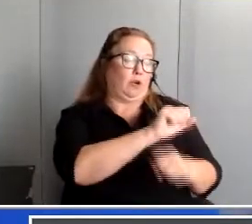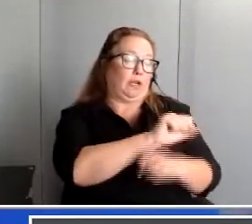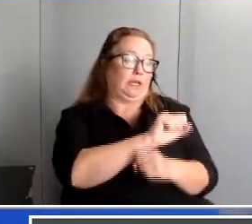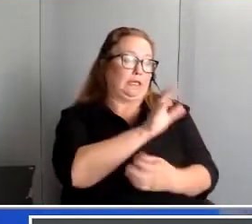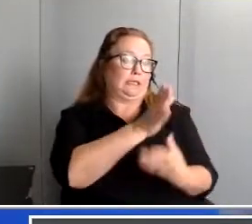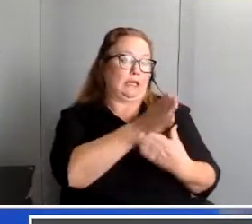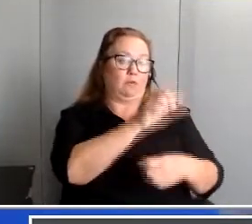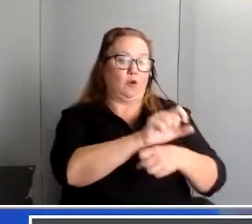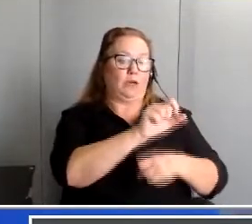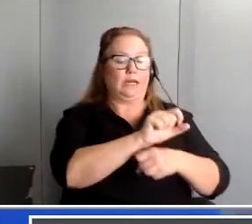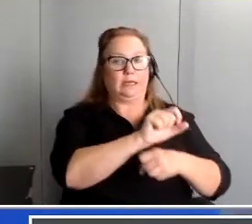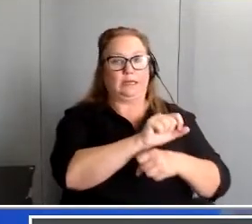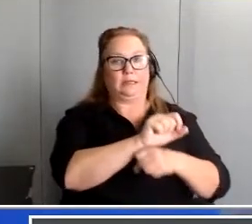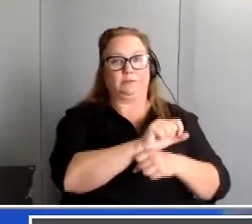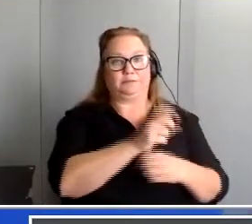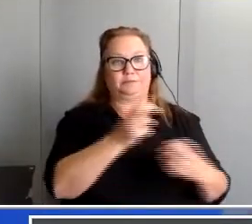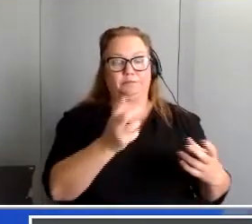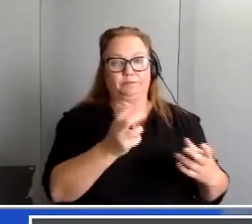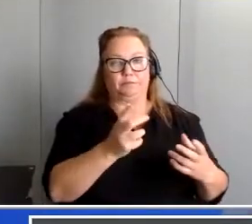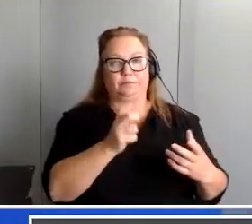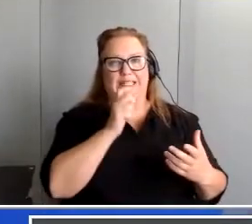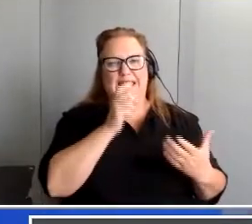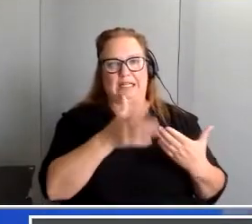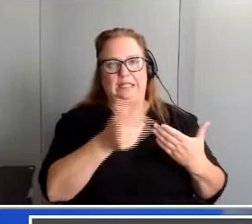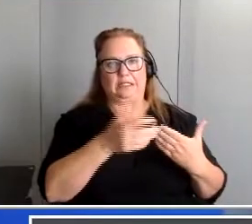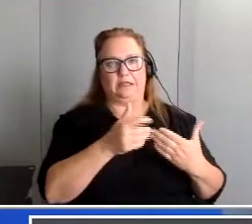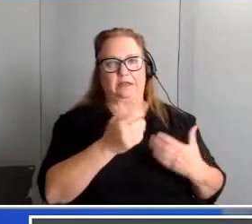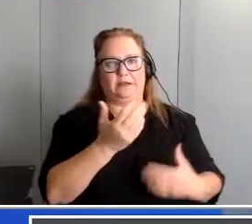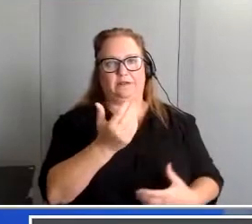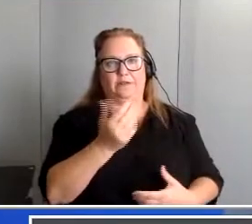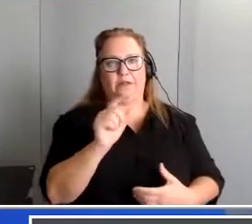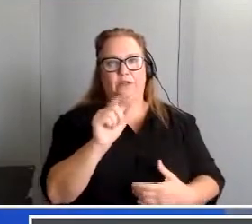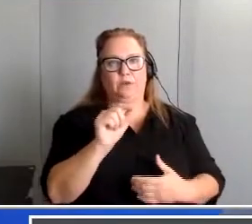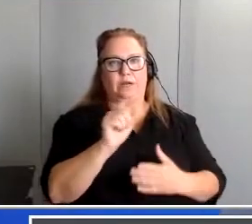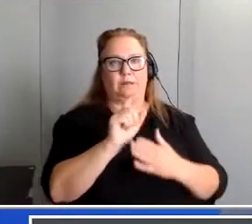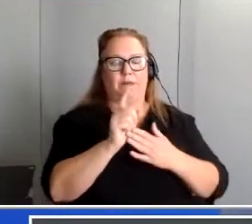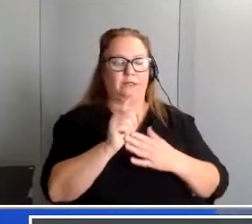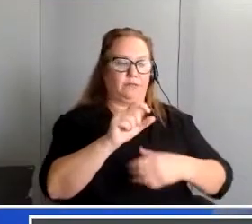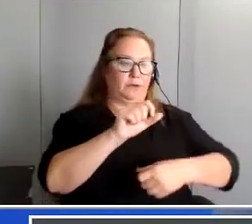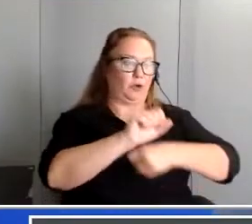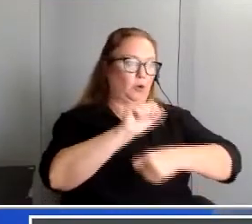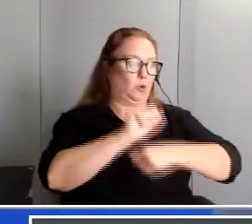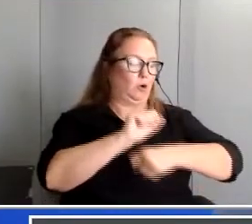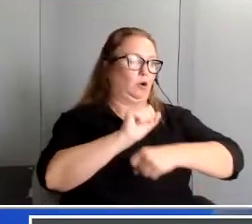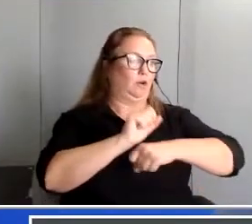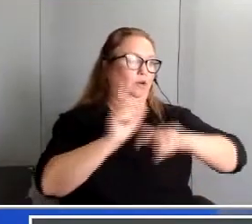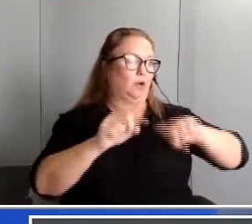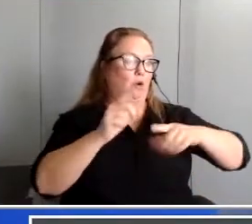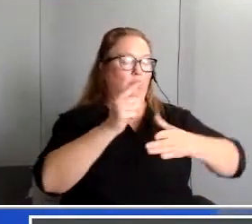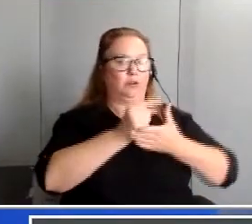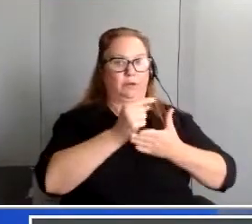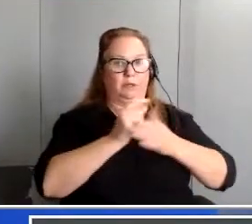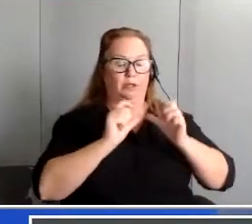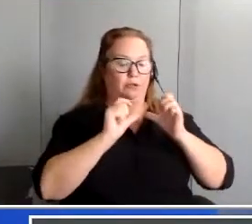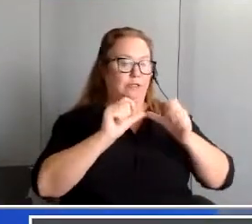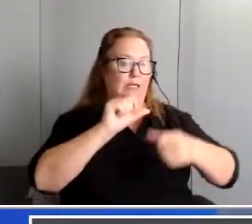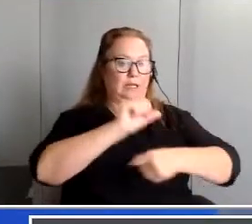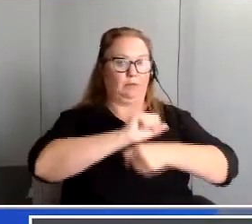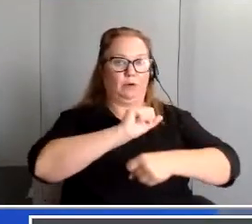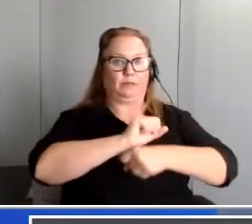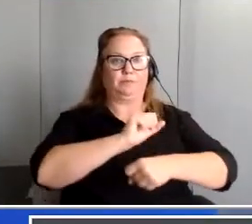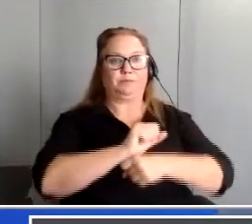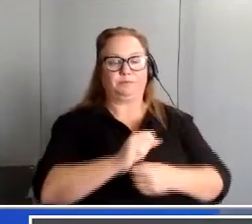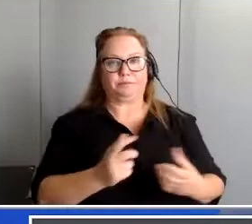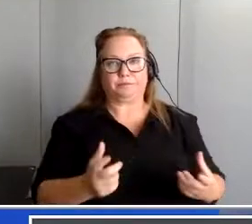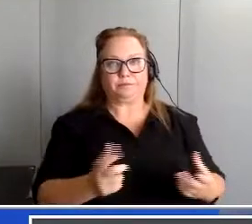working. It's inconvenient, of course. You take 15, 20 minutes out of your workday to get treatment every day, but you just keep working. And so I don't think, yes,